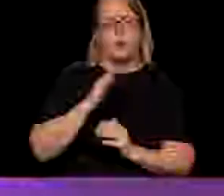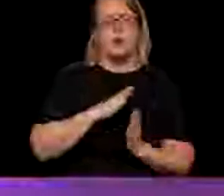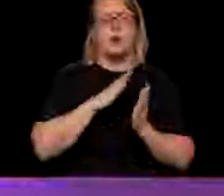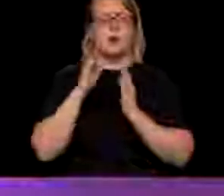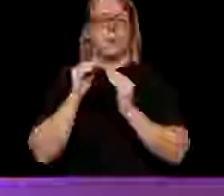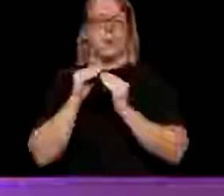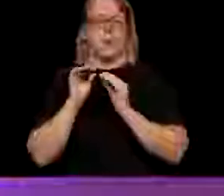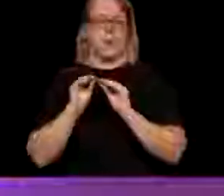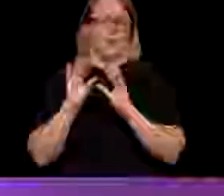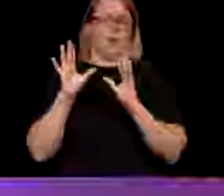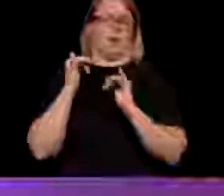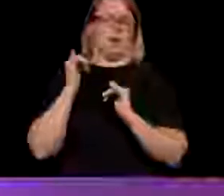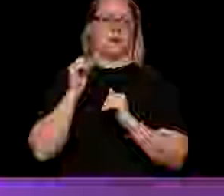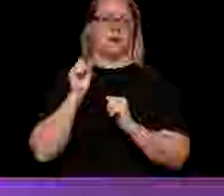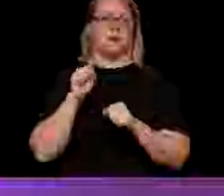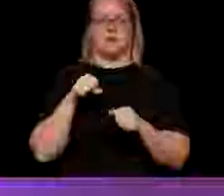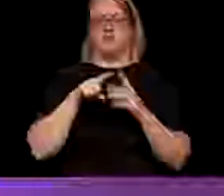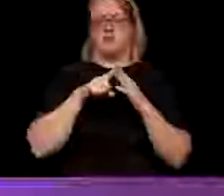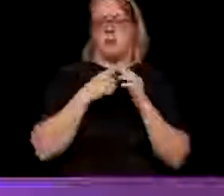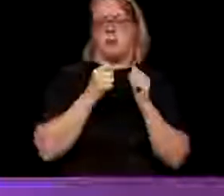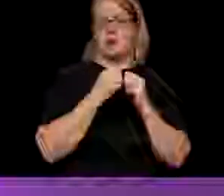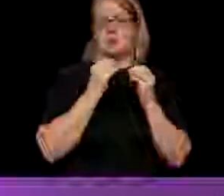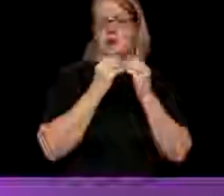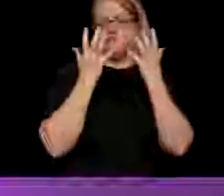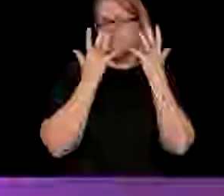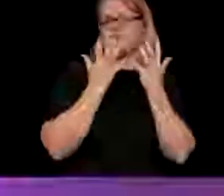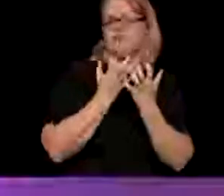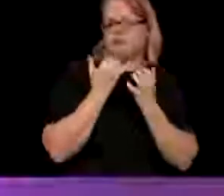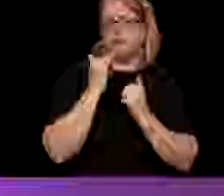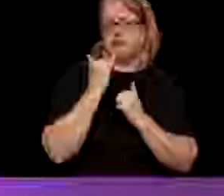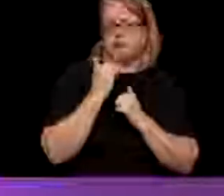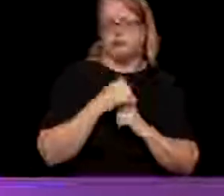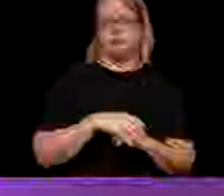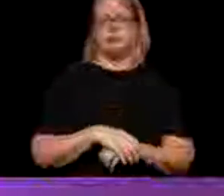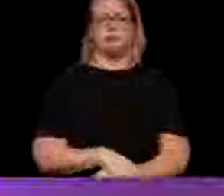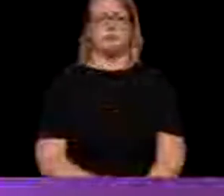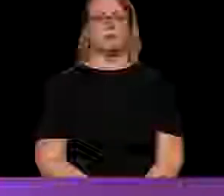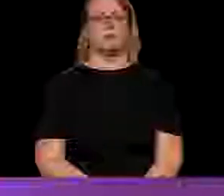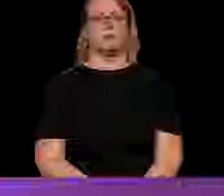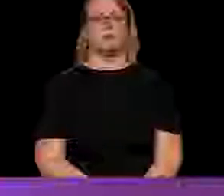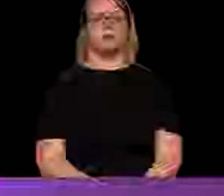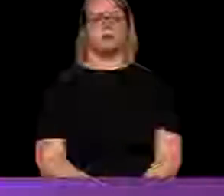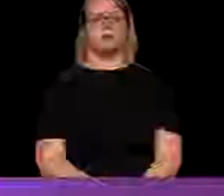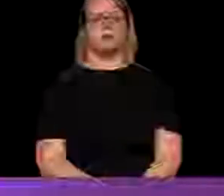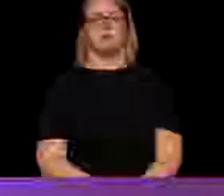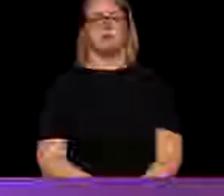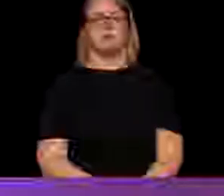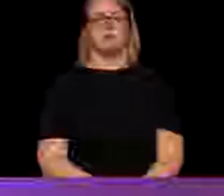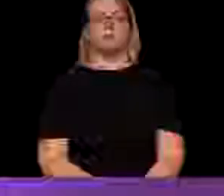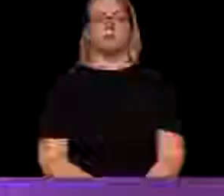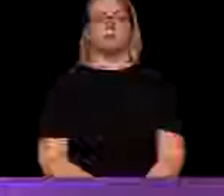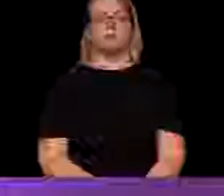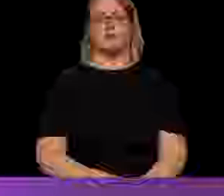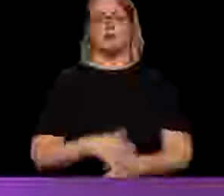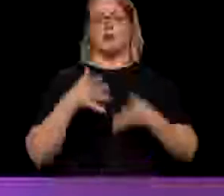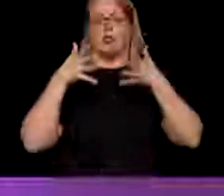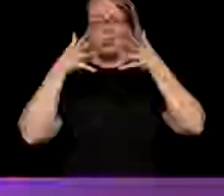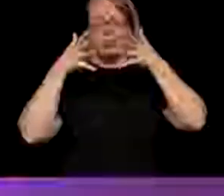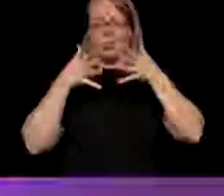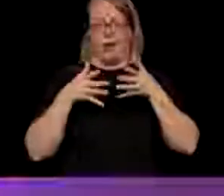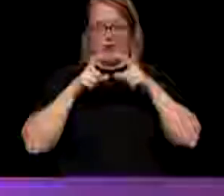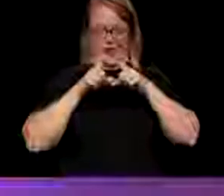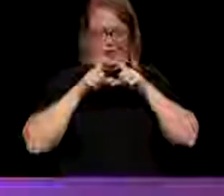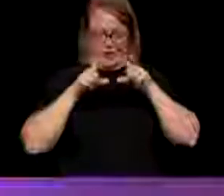the darker, warmer yellow and repeat the same step, but it's a little bit smaller now. You